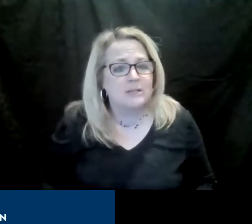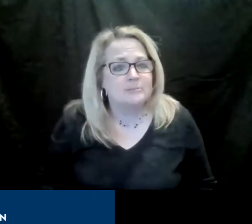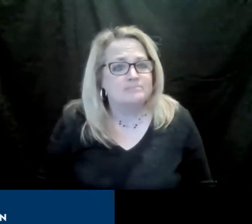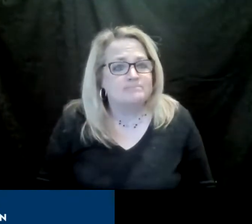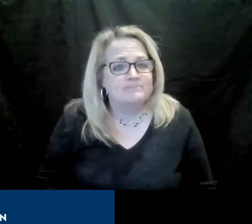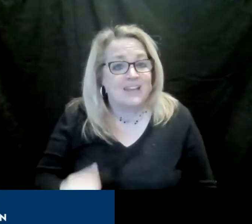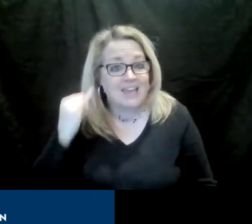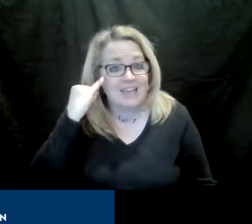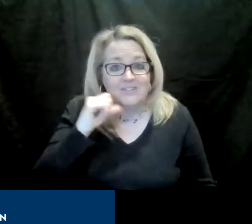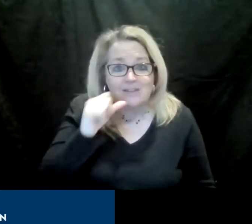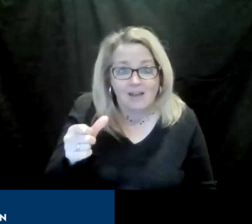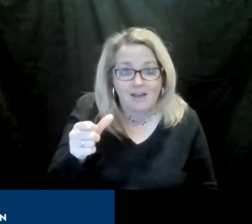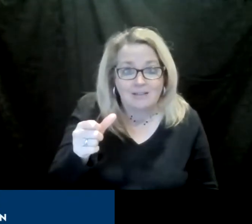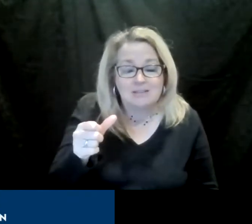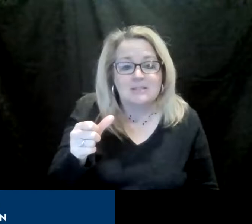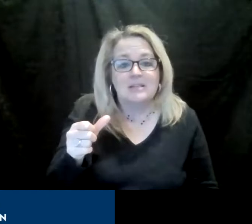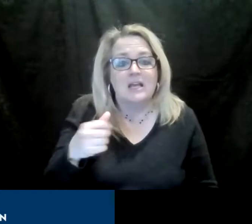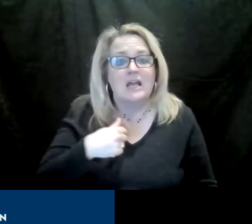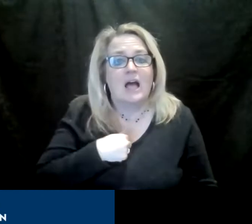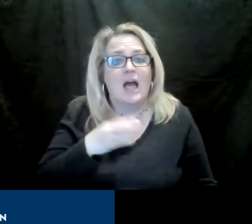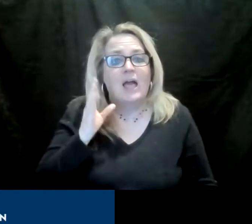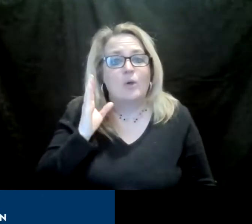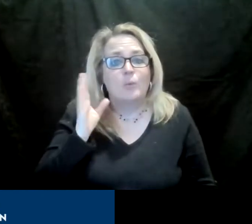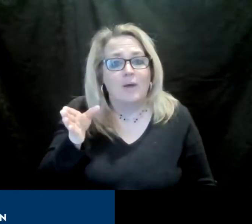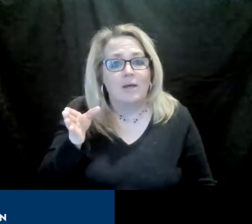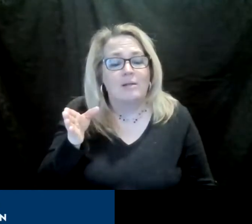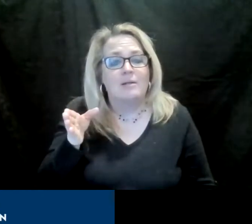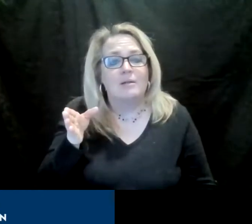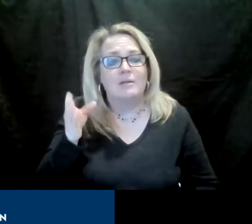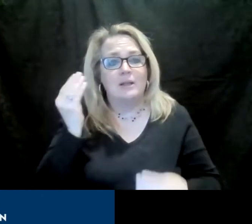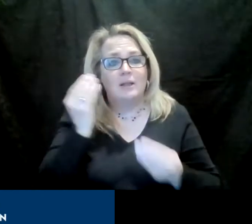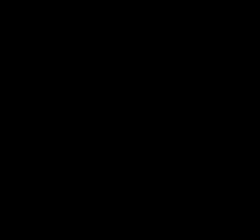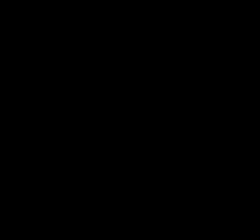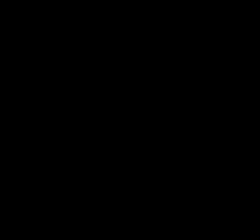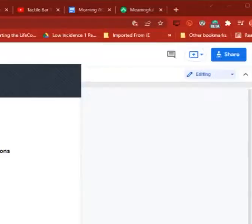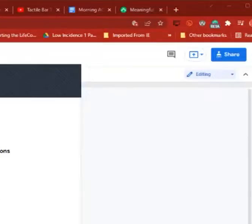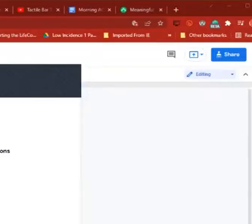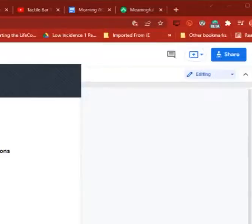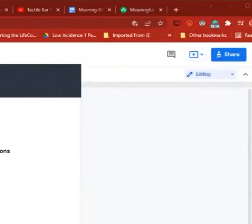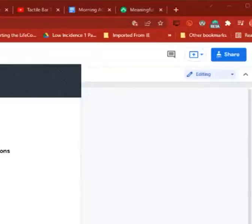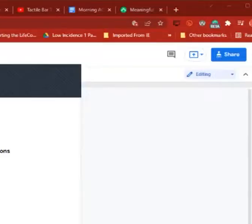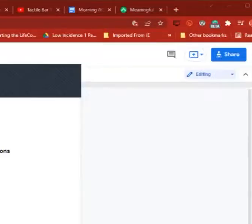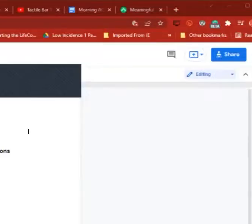And if not, I will just talk you through the regional make and take groups.